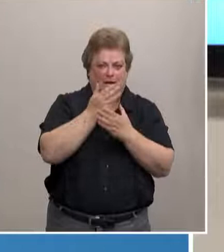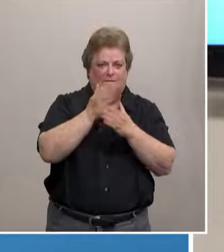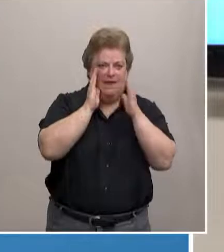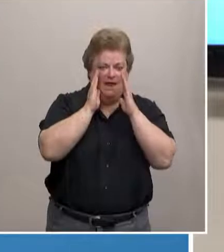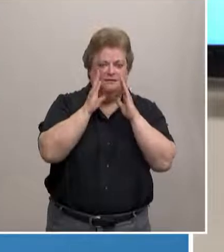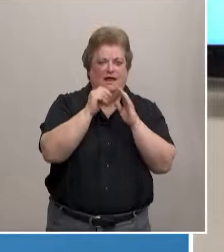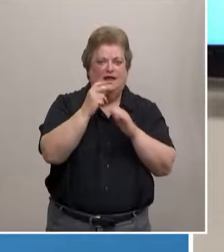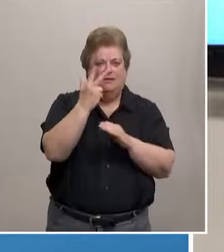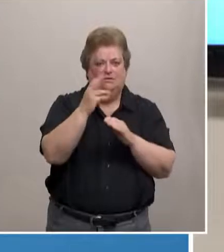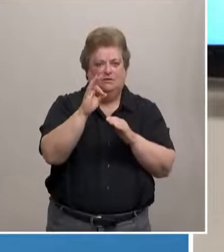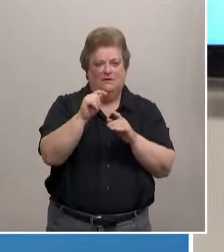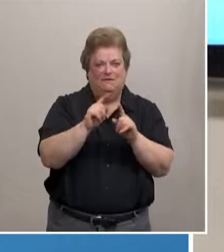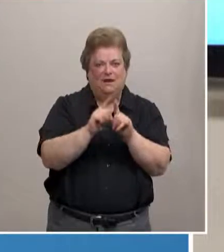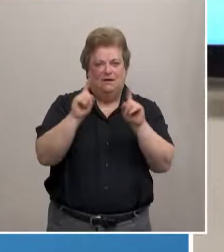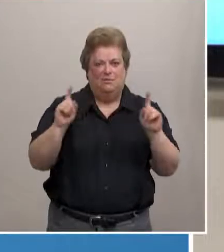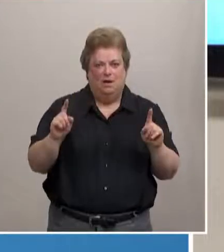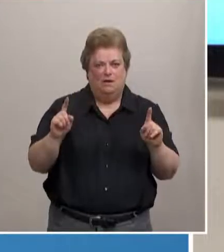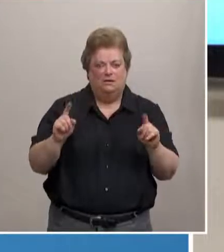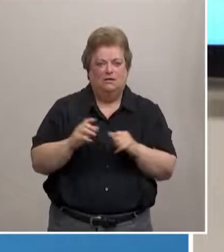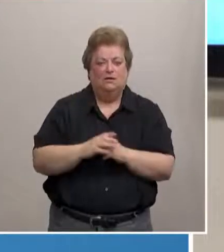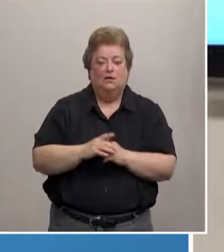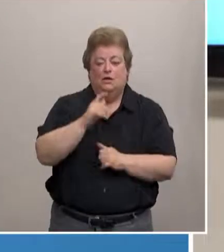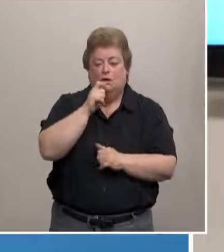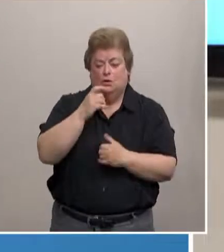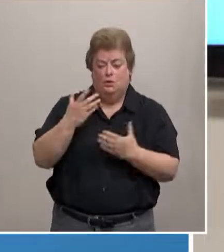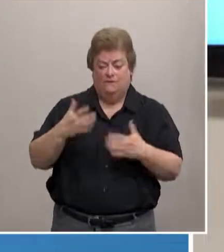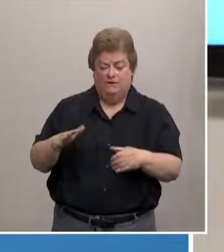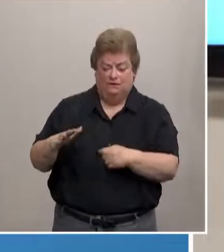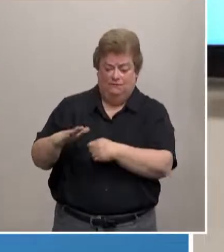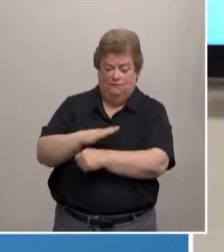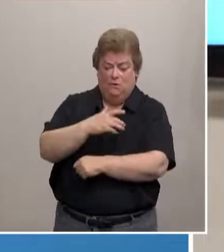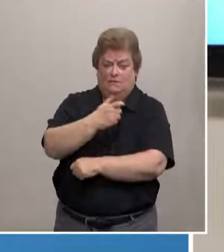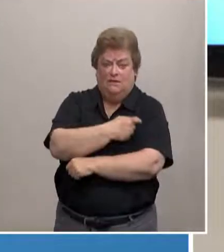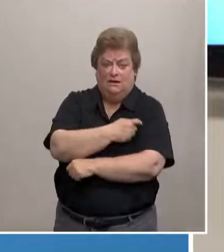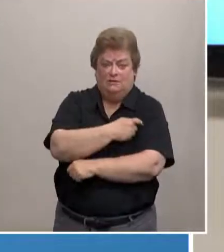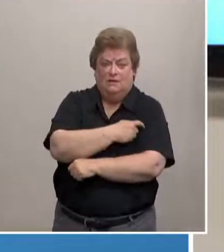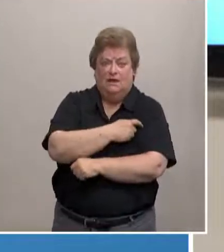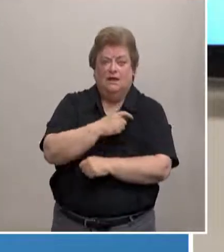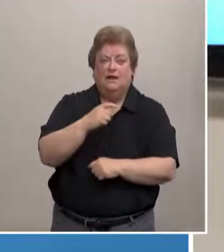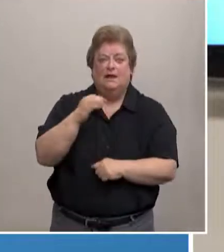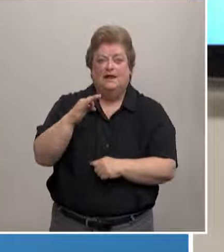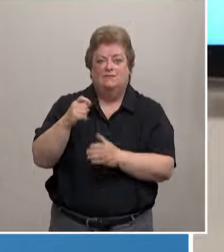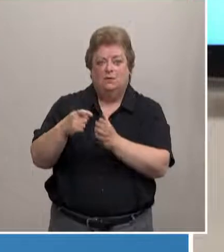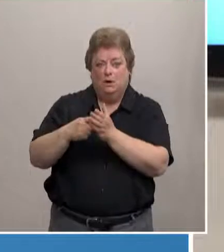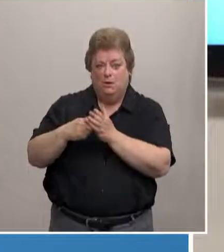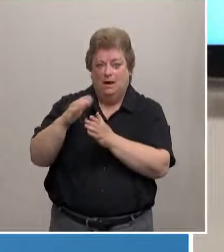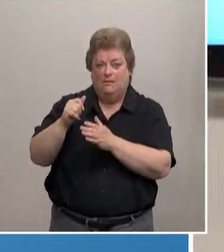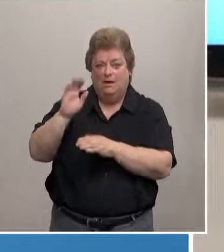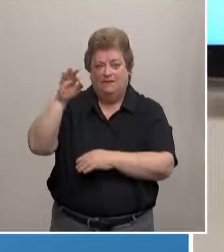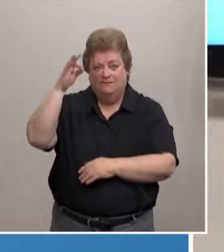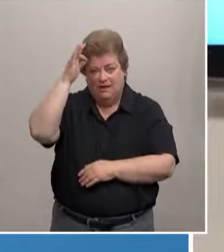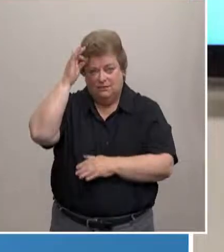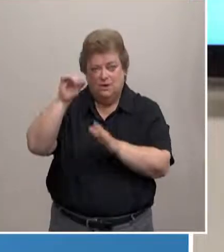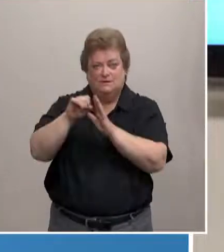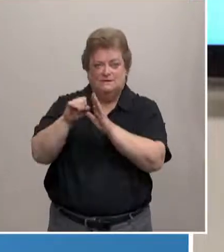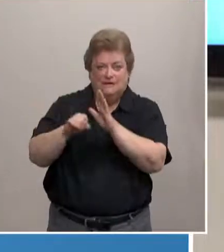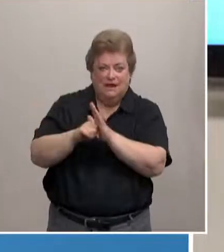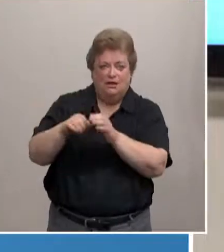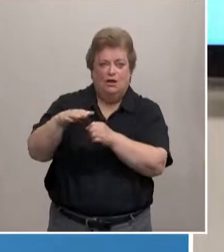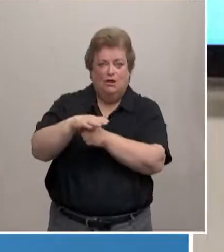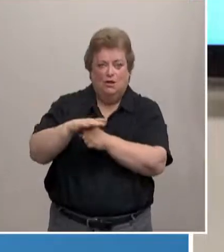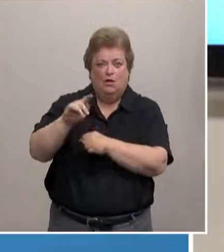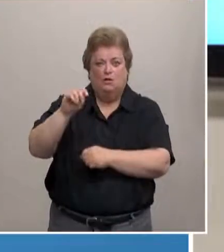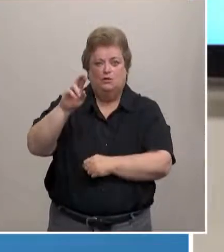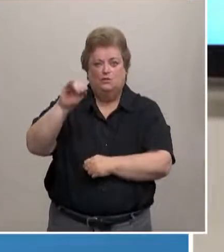feet apart. Fully vaccinated people must wear masks when required by federal, state, local, tribal, or